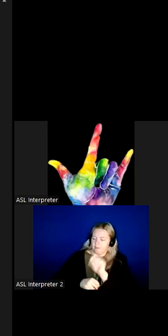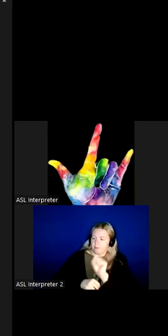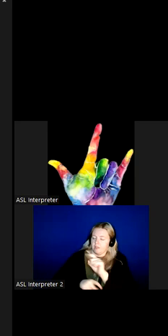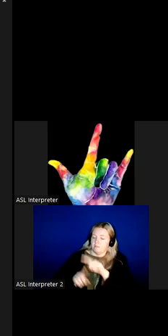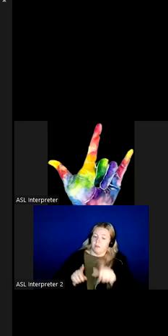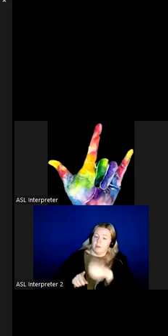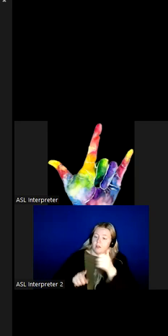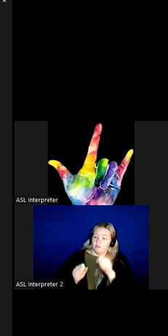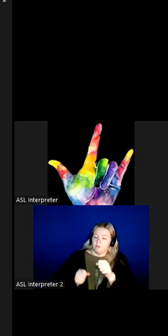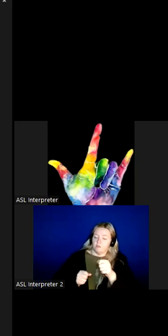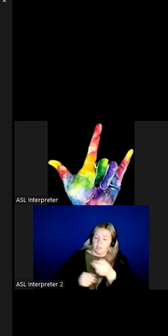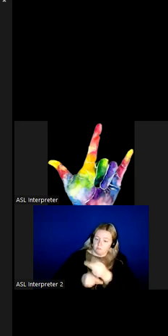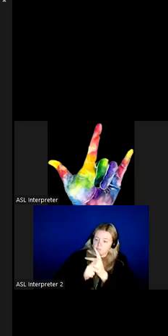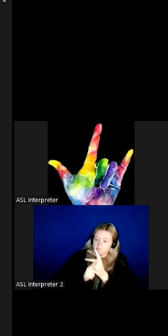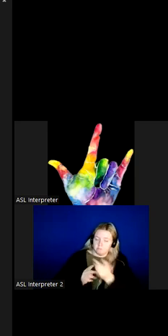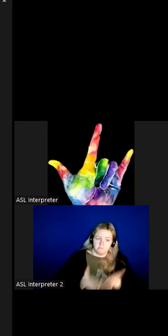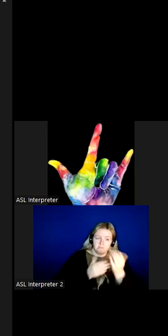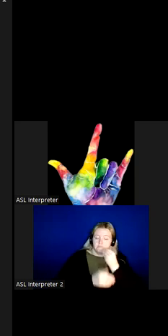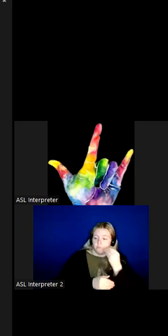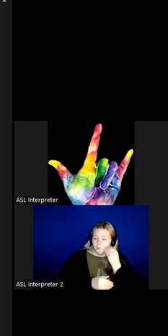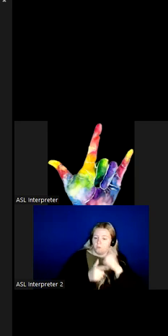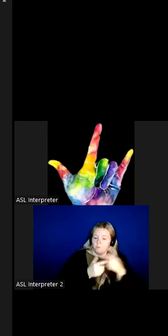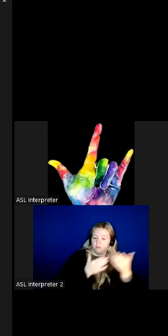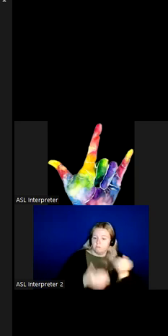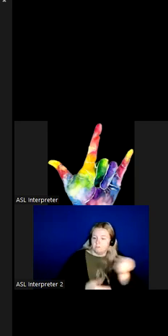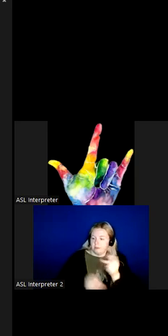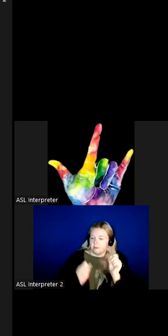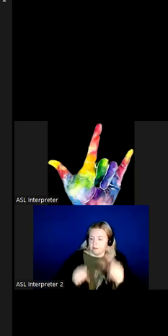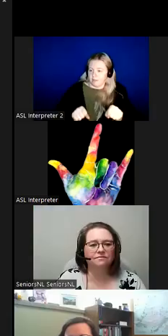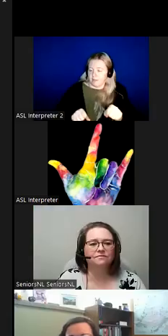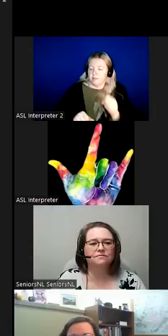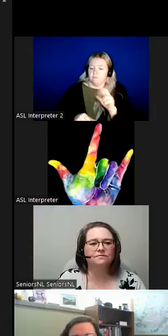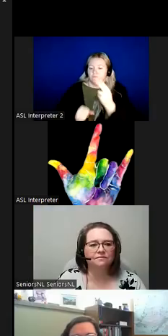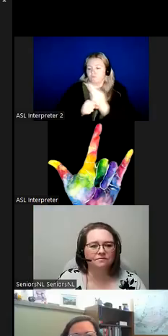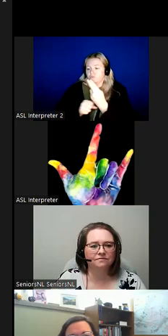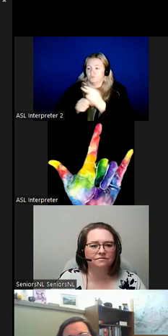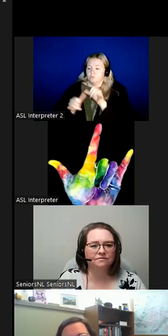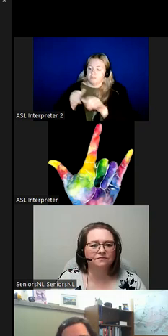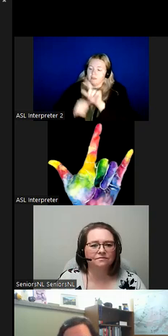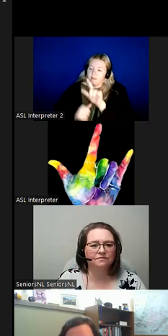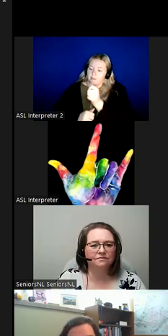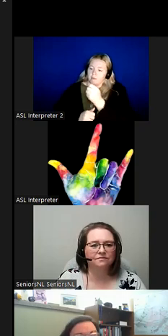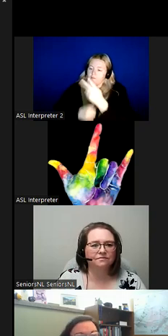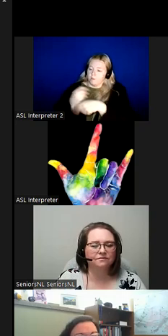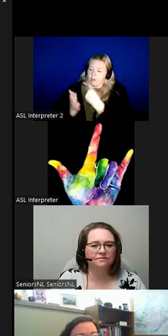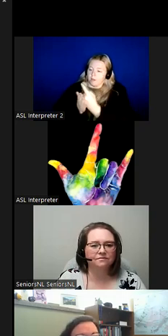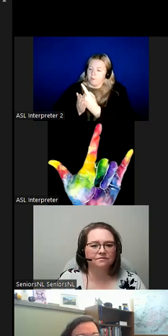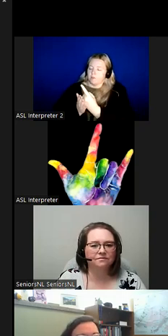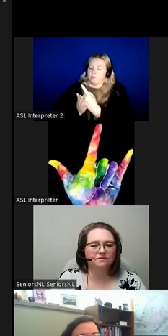and, you know, use them in the library space for, you know, a few hours or a day, and then return at the end of the day.